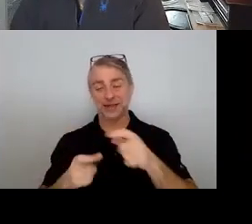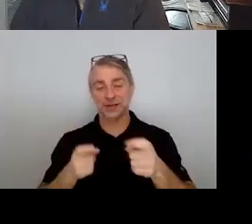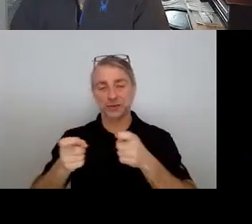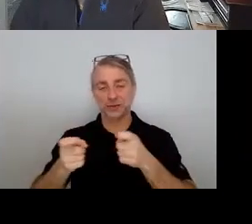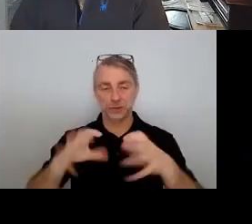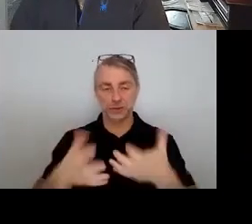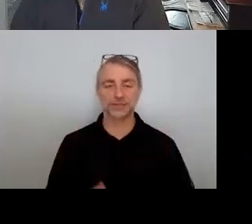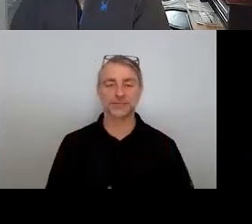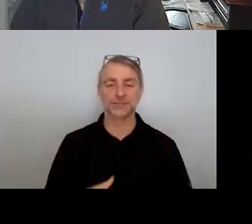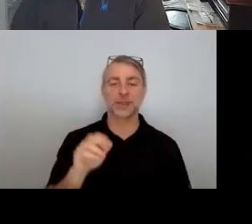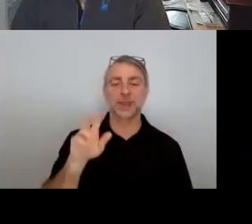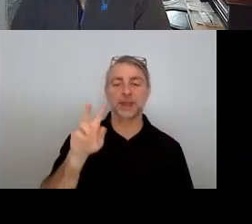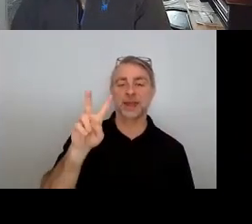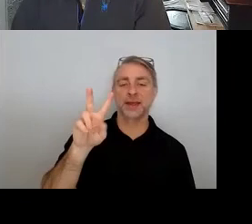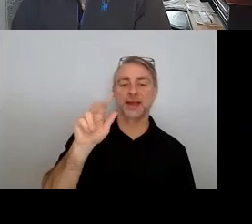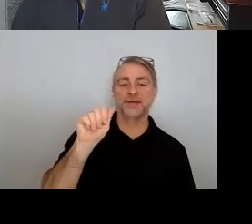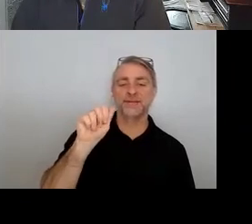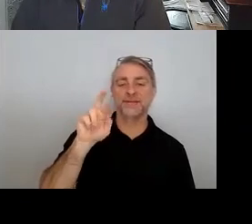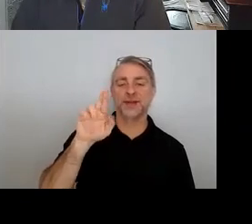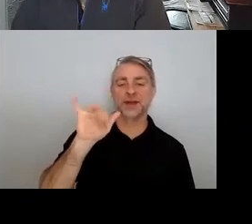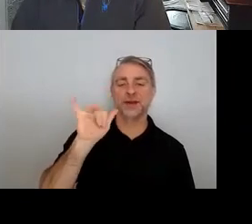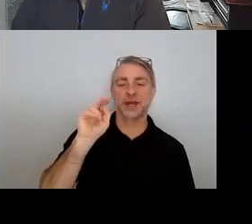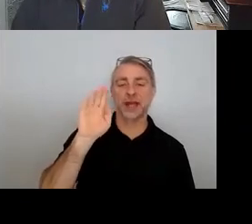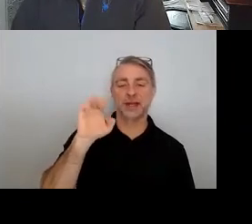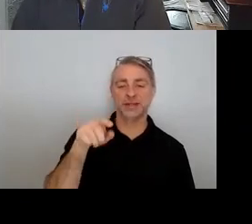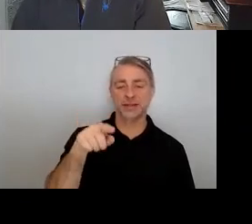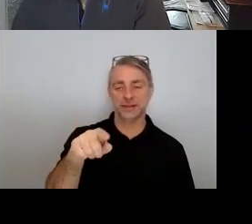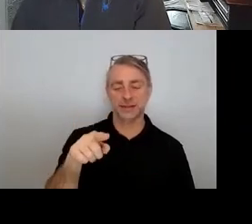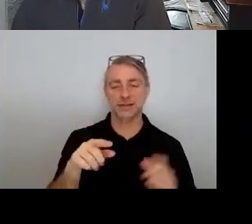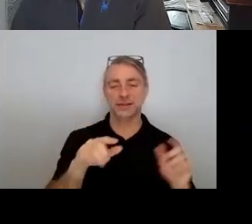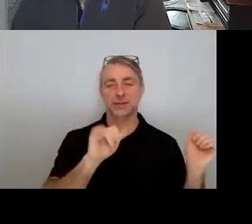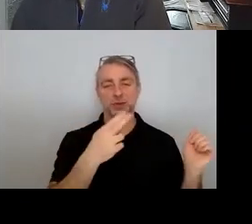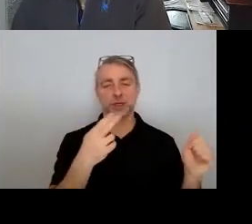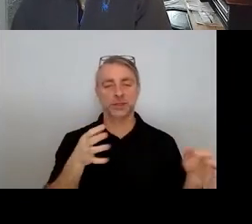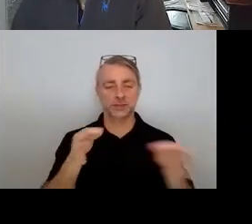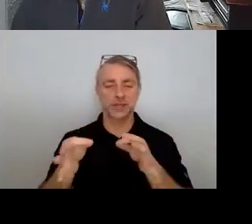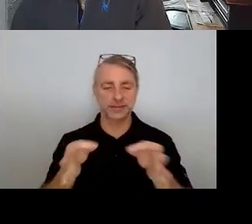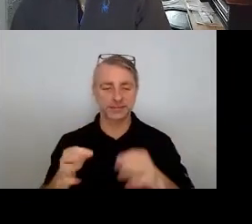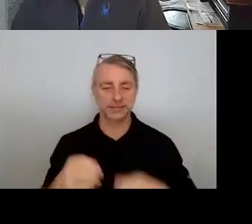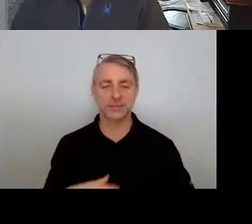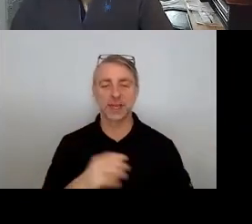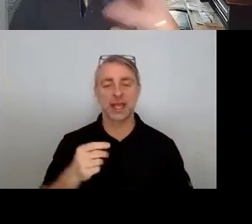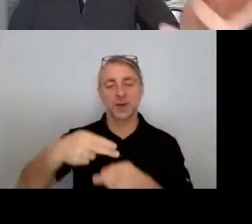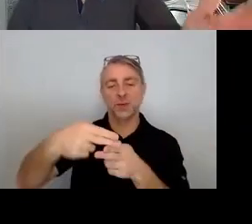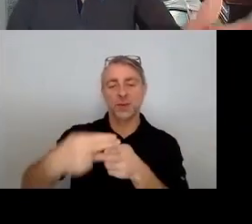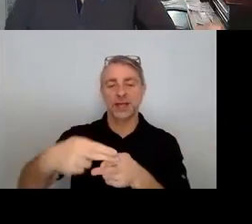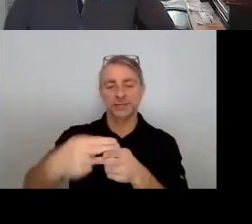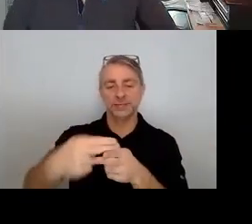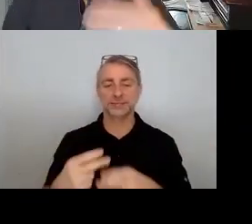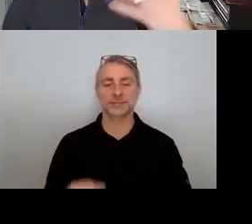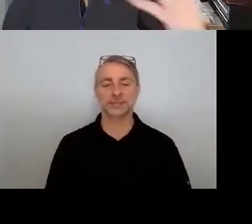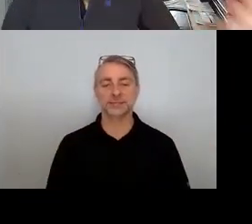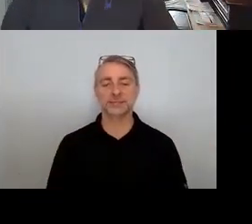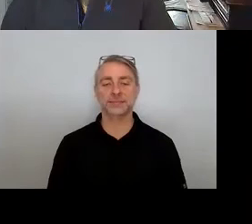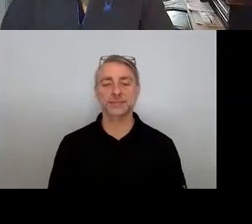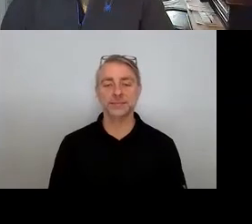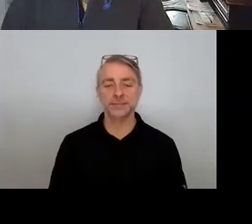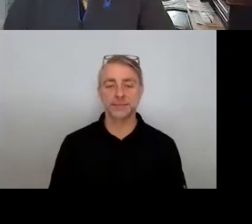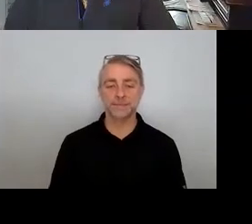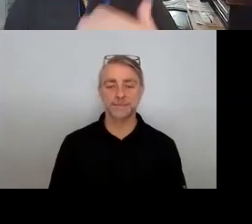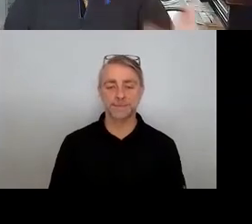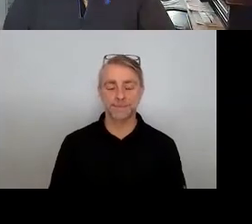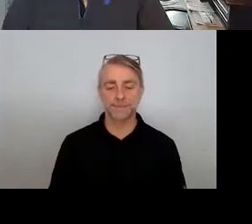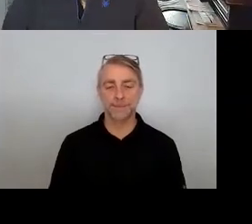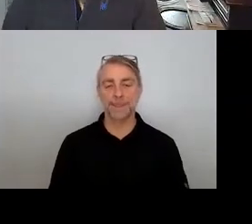variances using our variance formula that Josh introduced to us. And then the weights, which are just 1 over the variances. So these are fixed